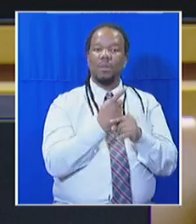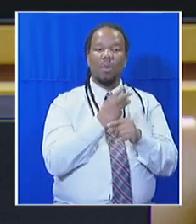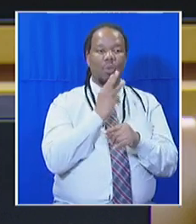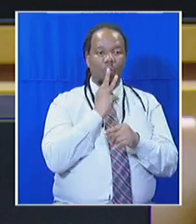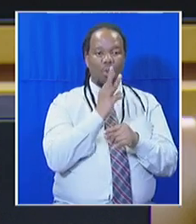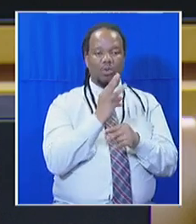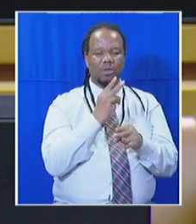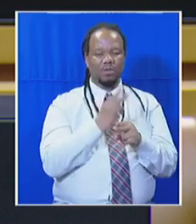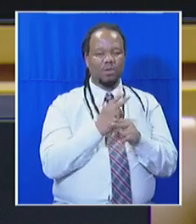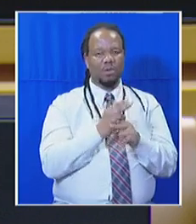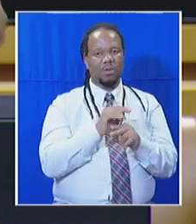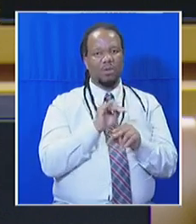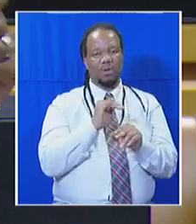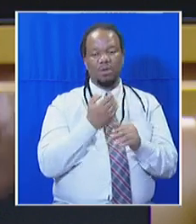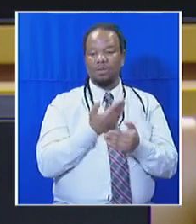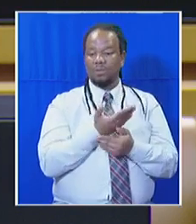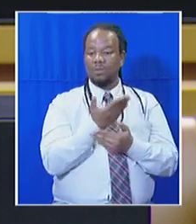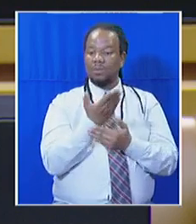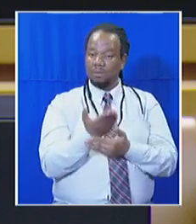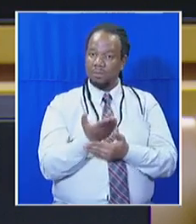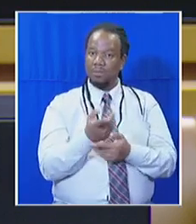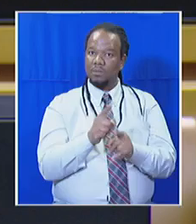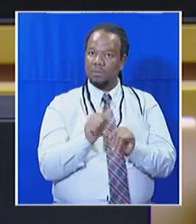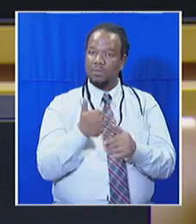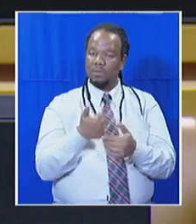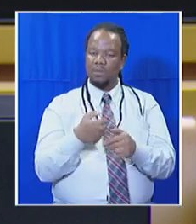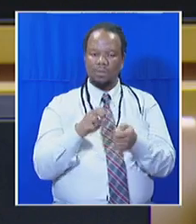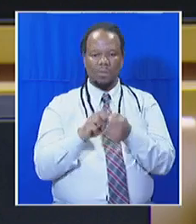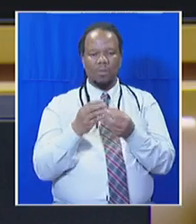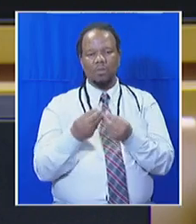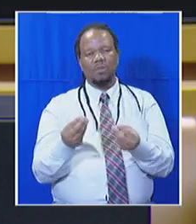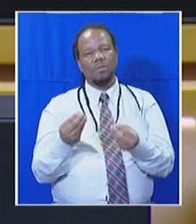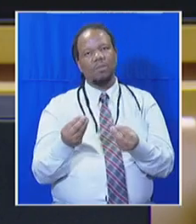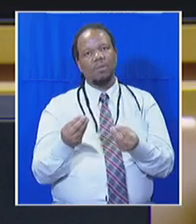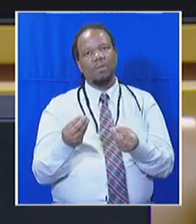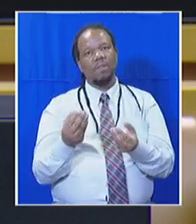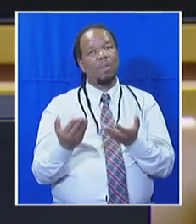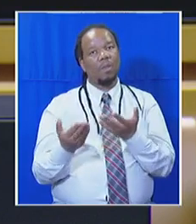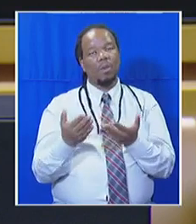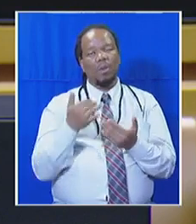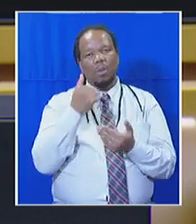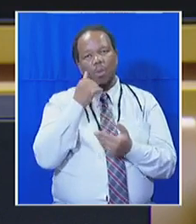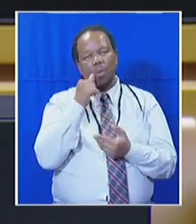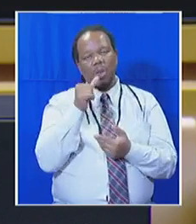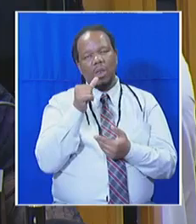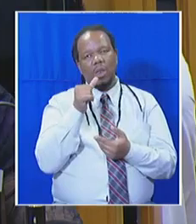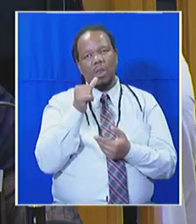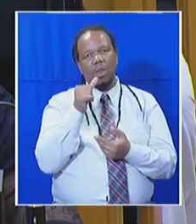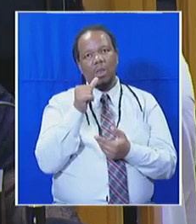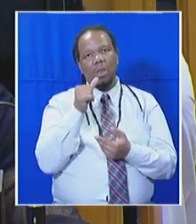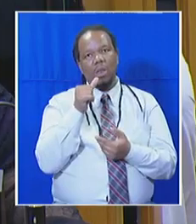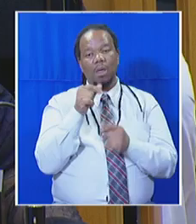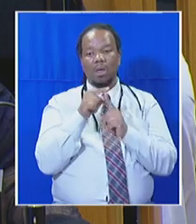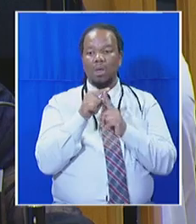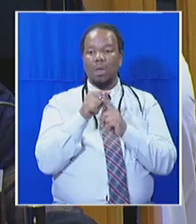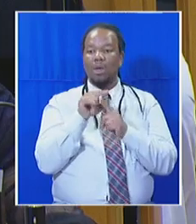the seriousness that we are dealing with. When are we going to deal with these issues? We are dealing with them. The Western Cape